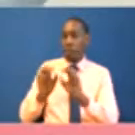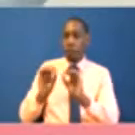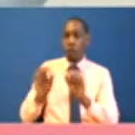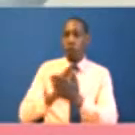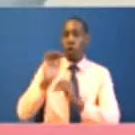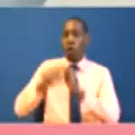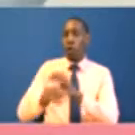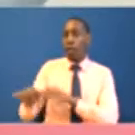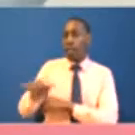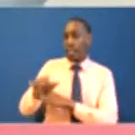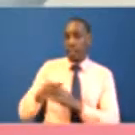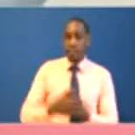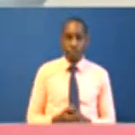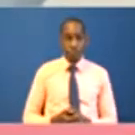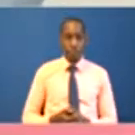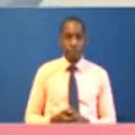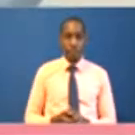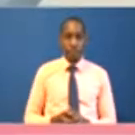it